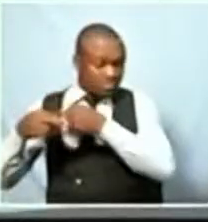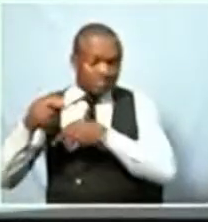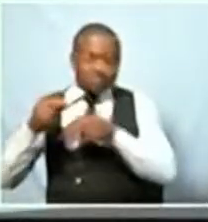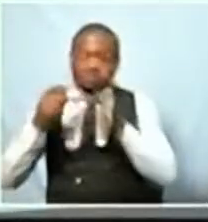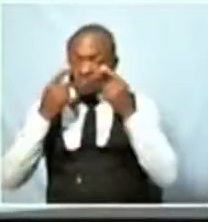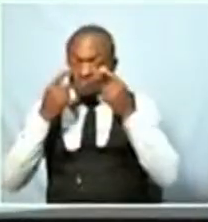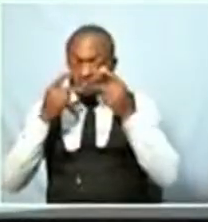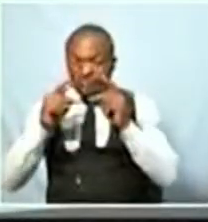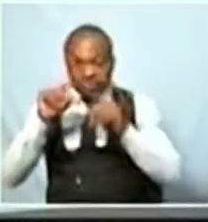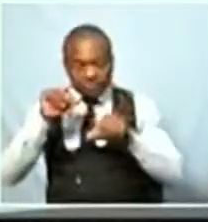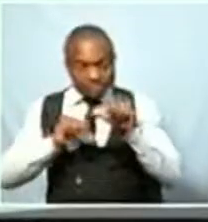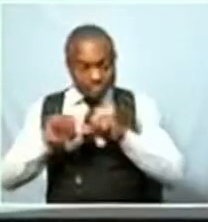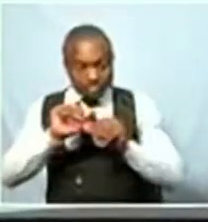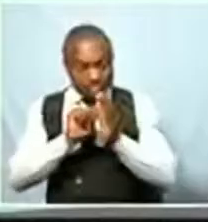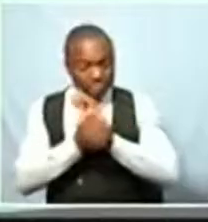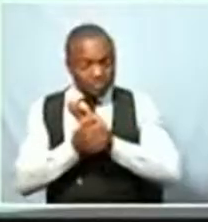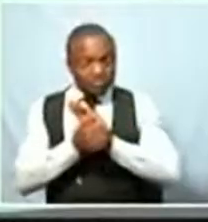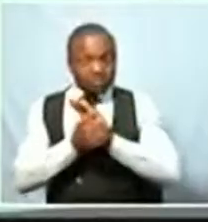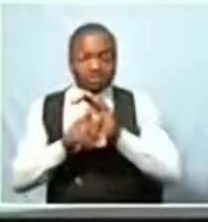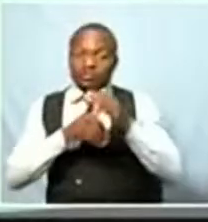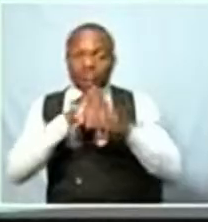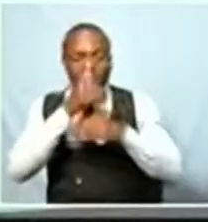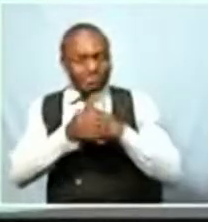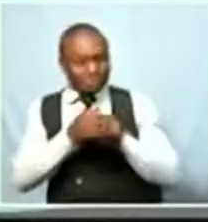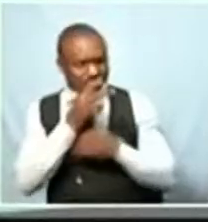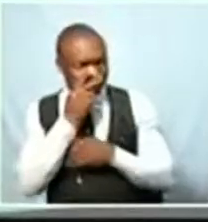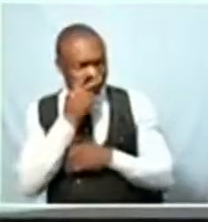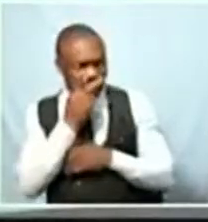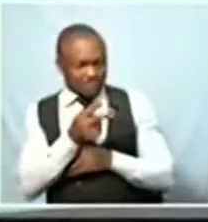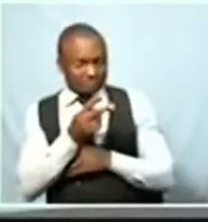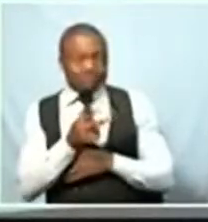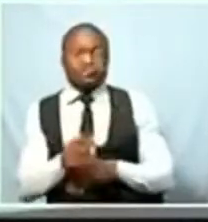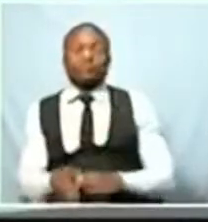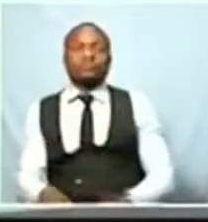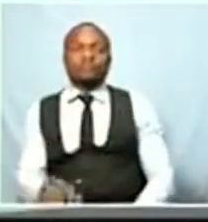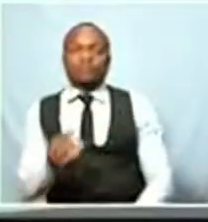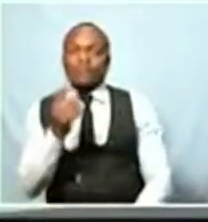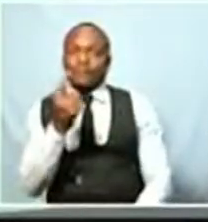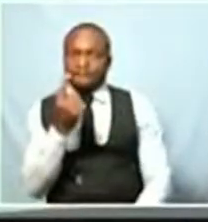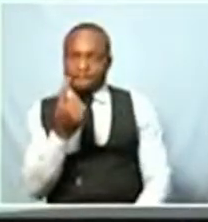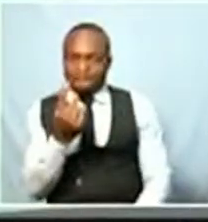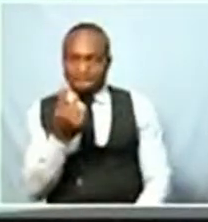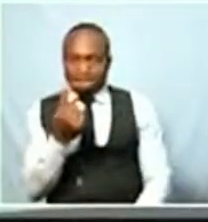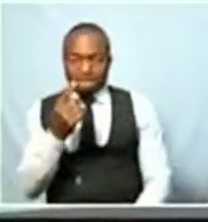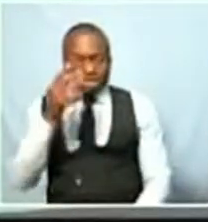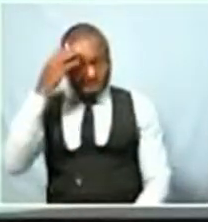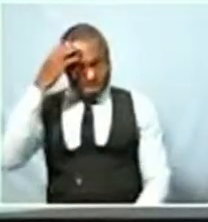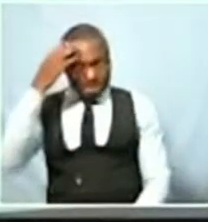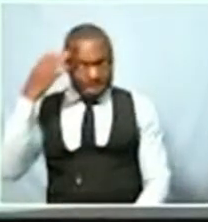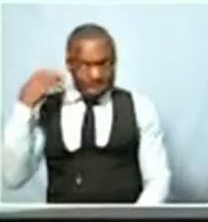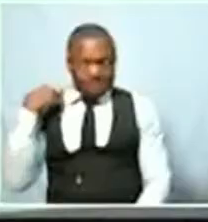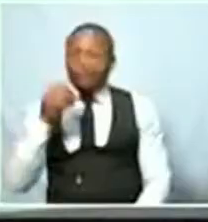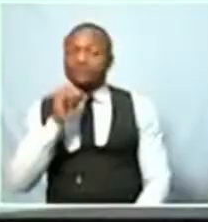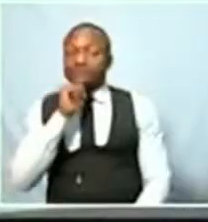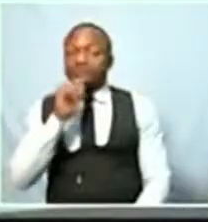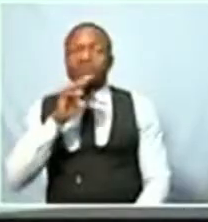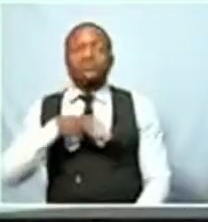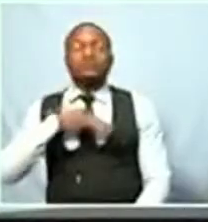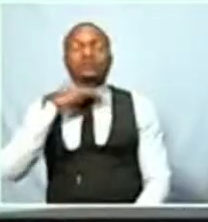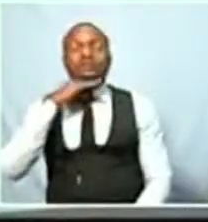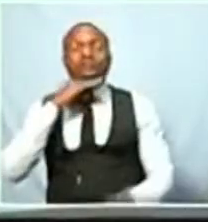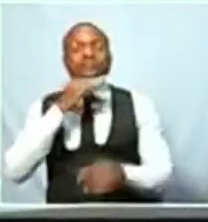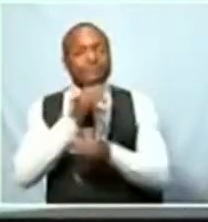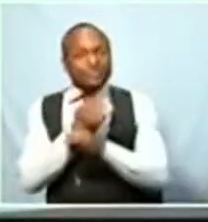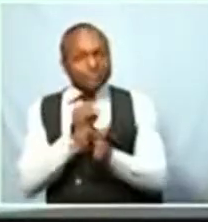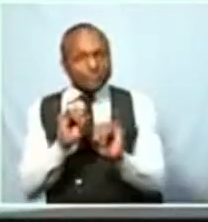it was out of the realization that, one, the office was not adequately independent